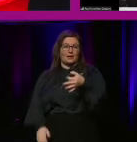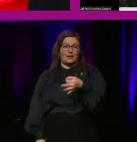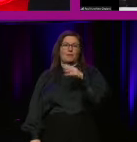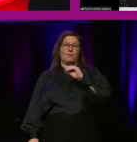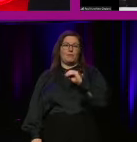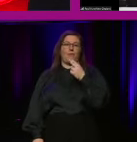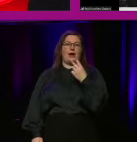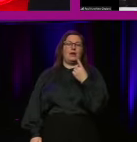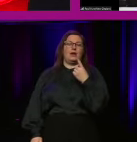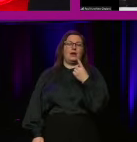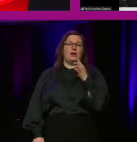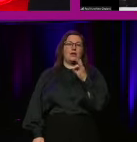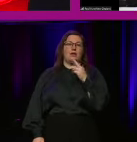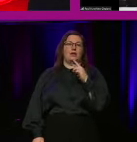us.